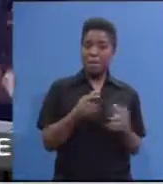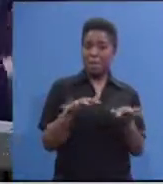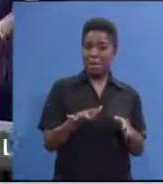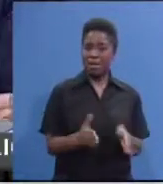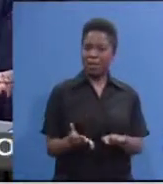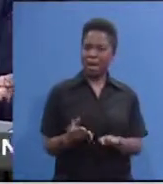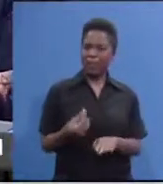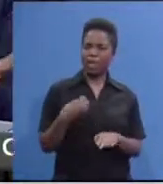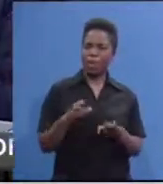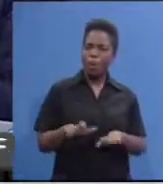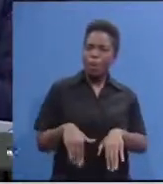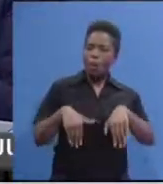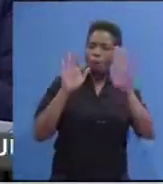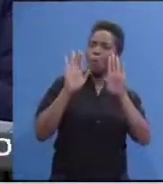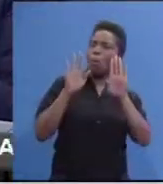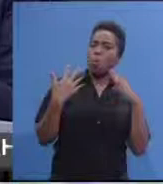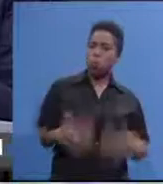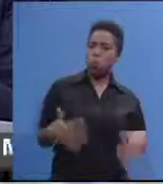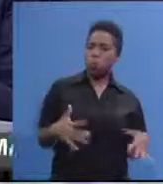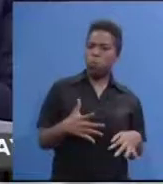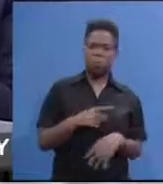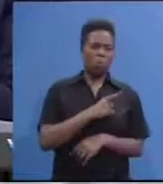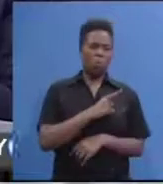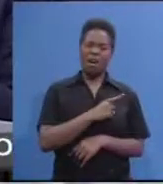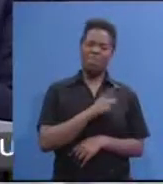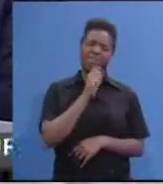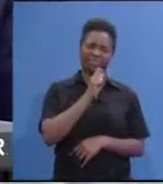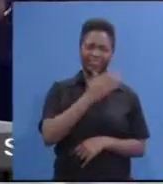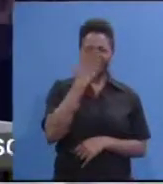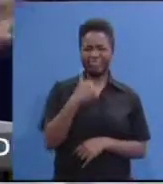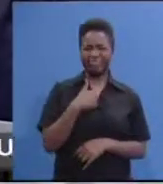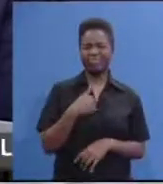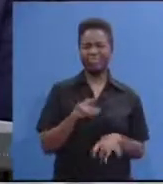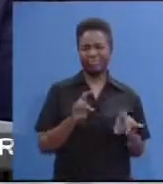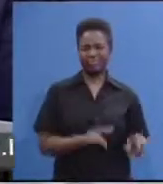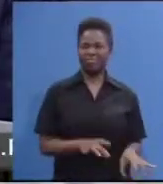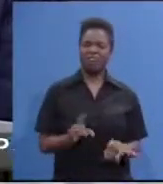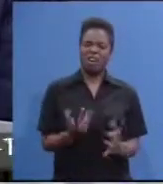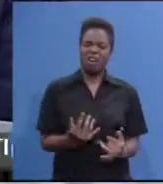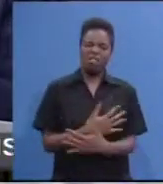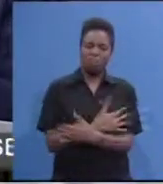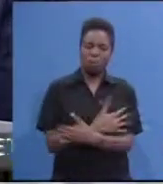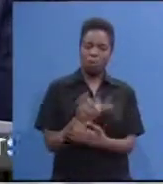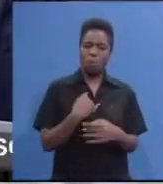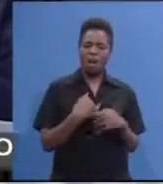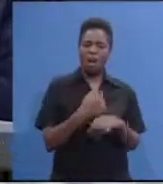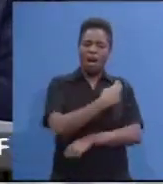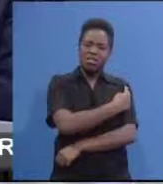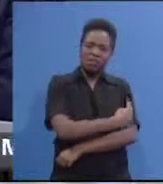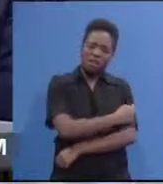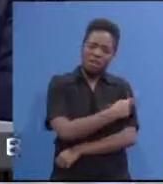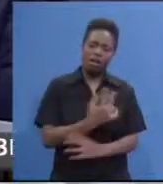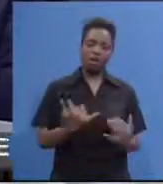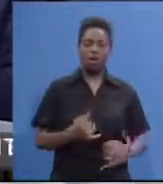a great job. Mm. Because now, you know, he was in pain. I mean, since June, he's been going in and out of the hospital, but now he's